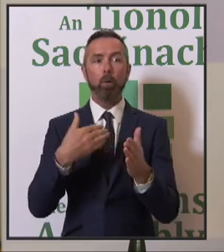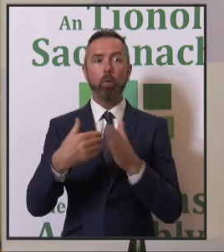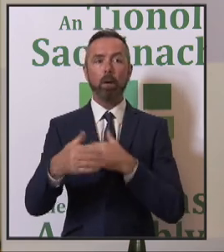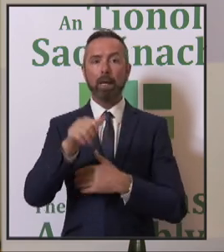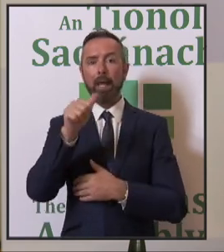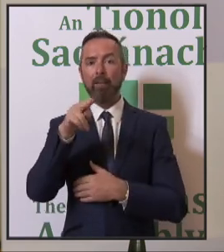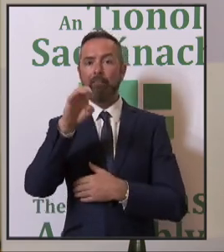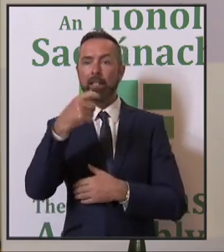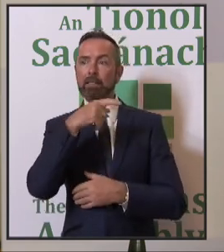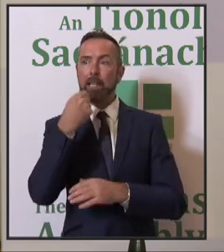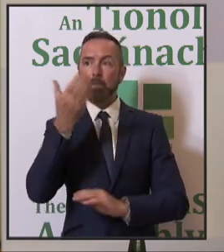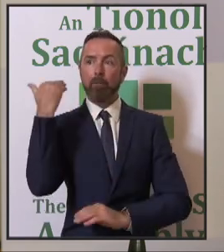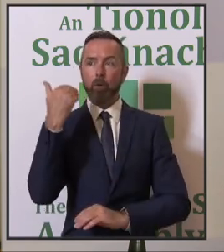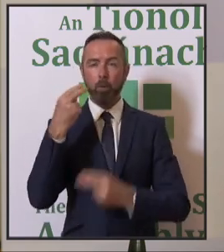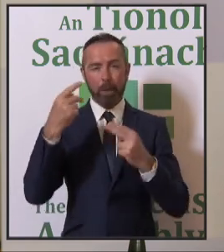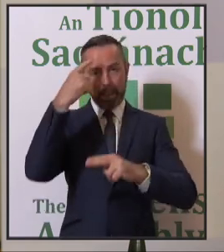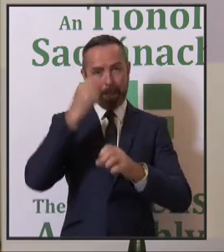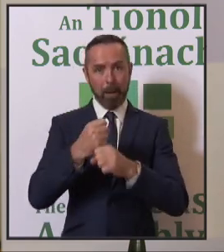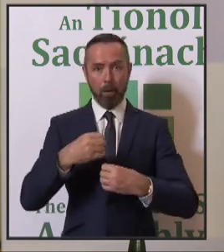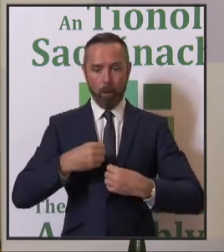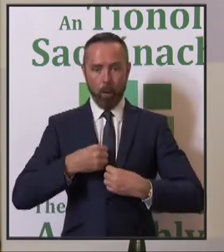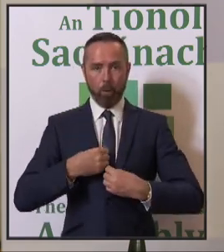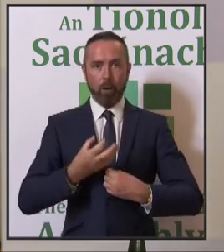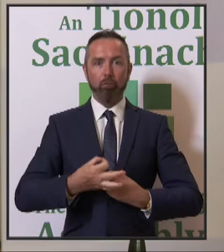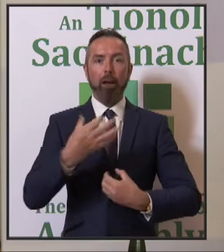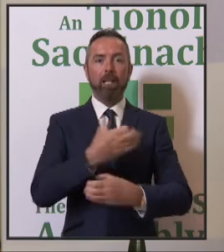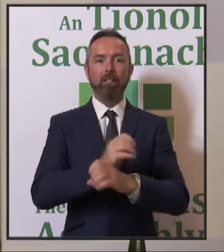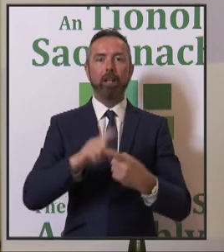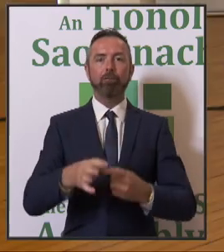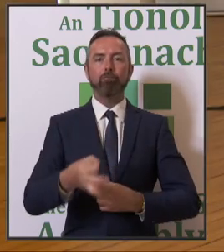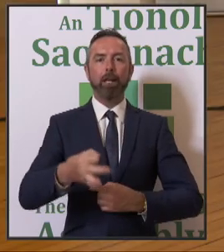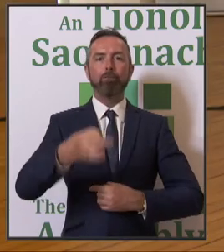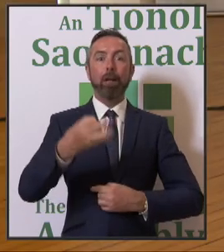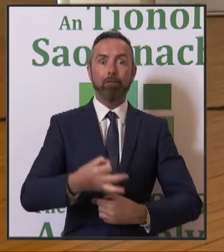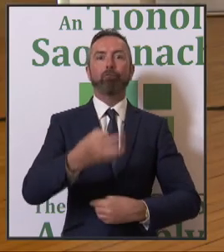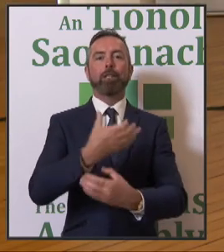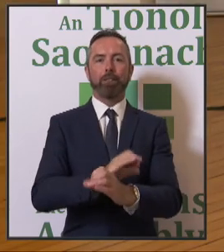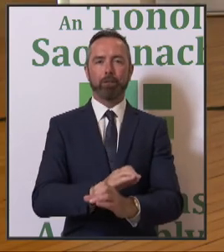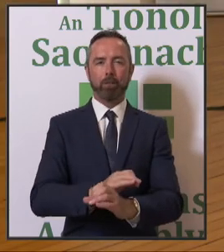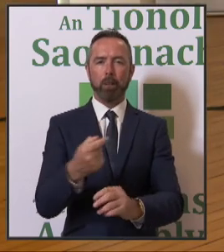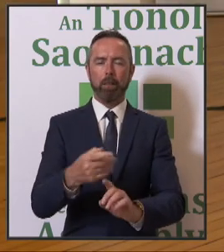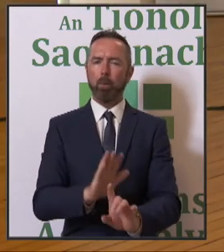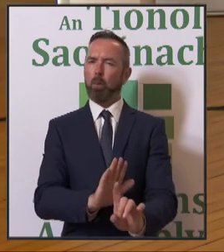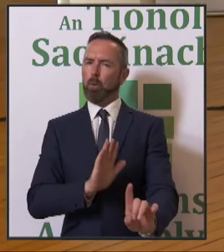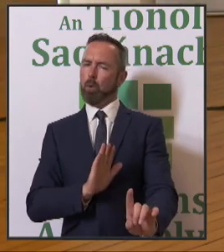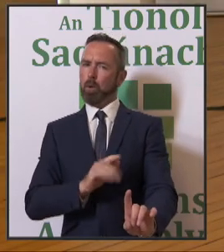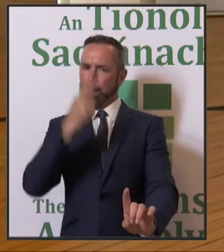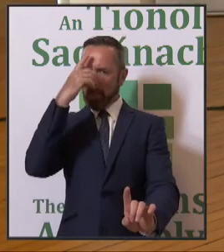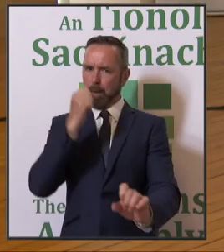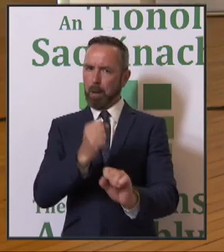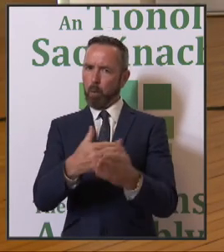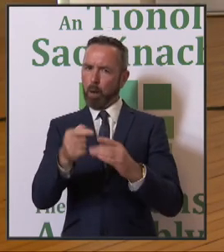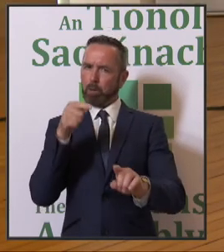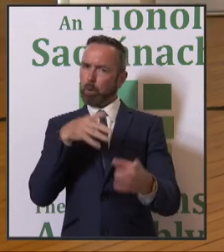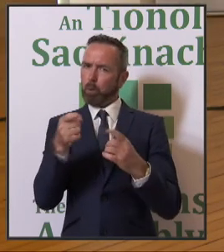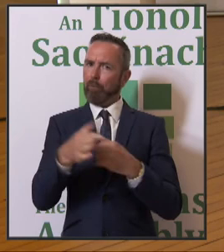thinking about our grandkids and our great-grandchildren here, and to really take a step back and to remember that it's for future generations and